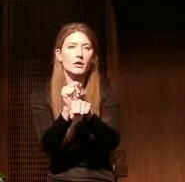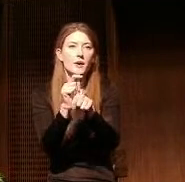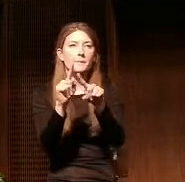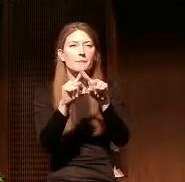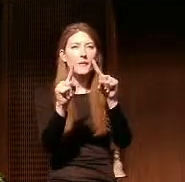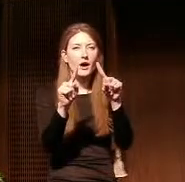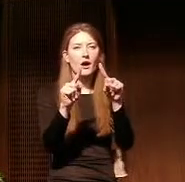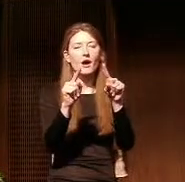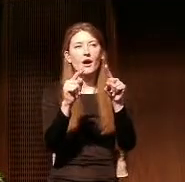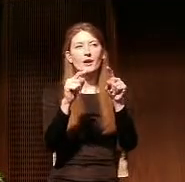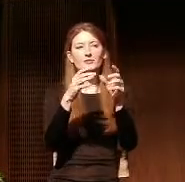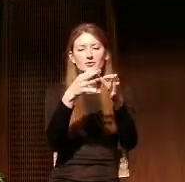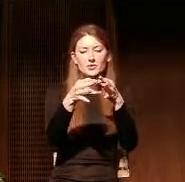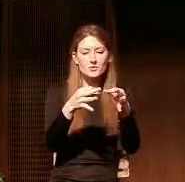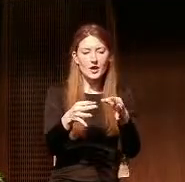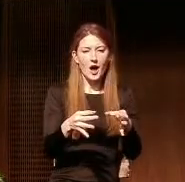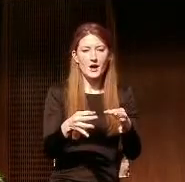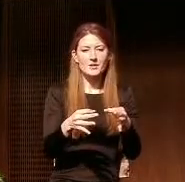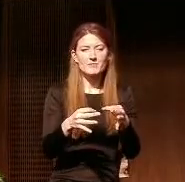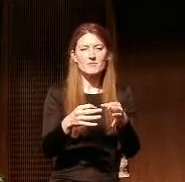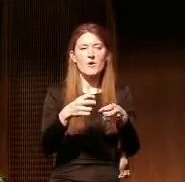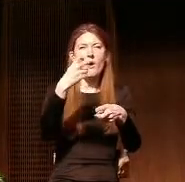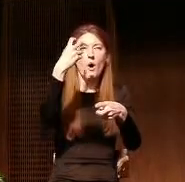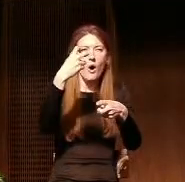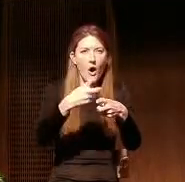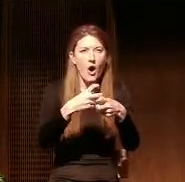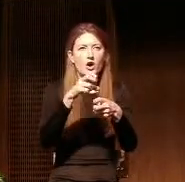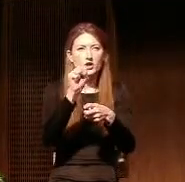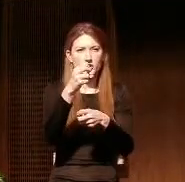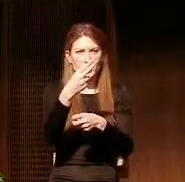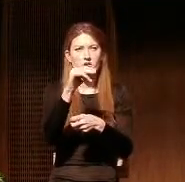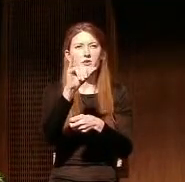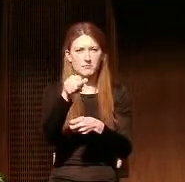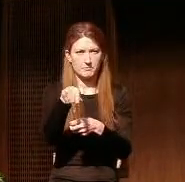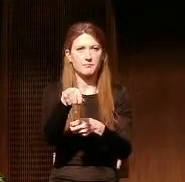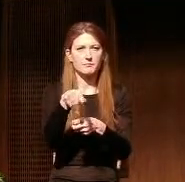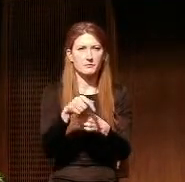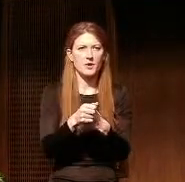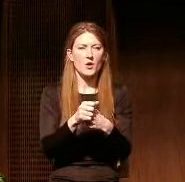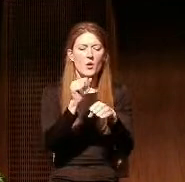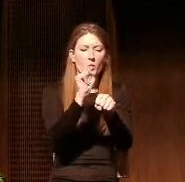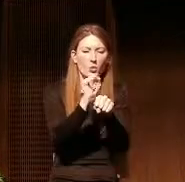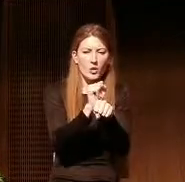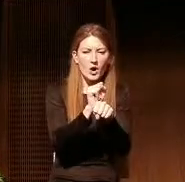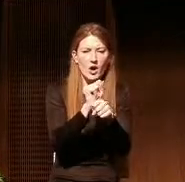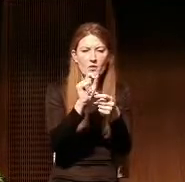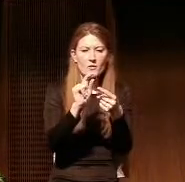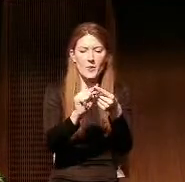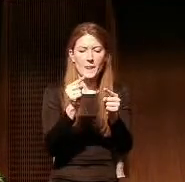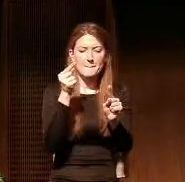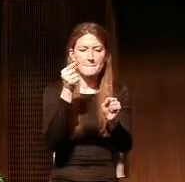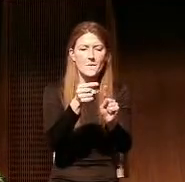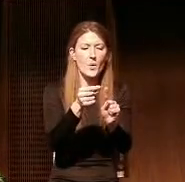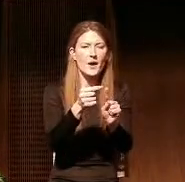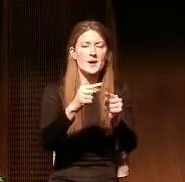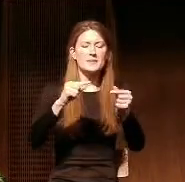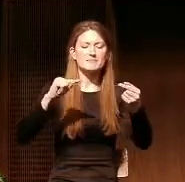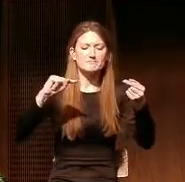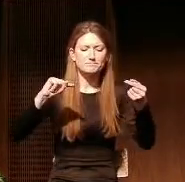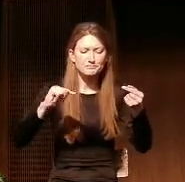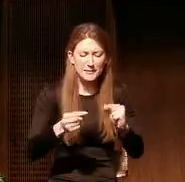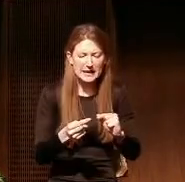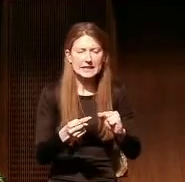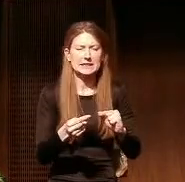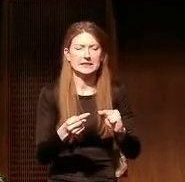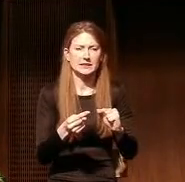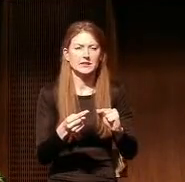It communicates hardship, work to the point of pain and